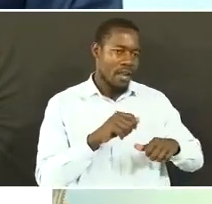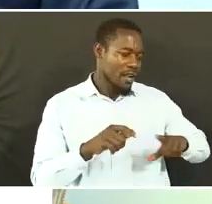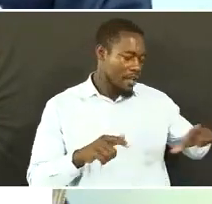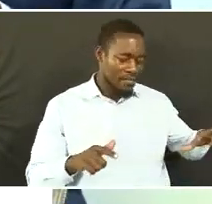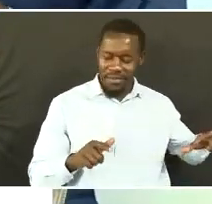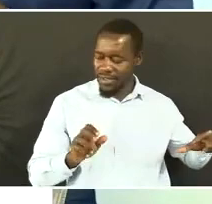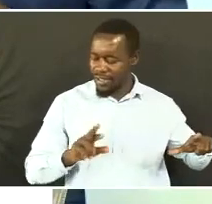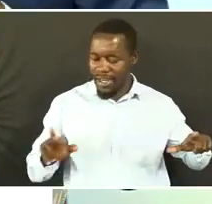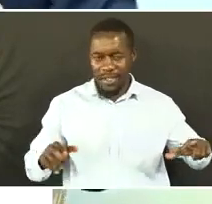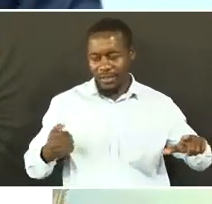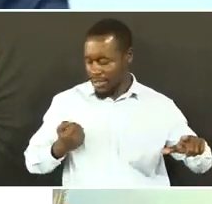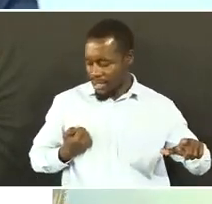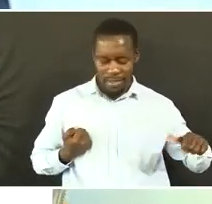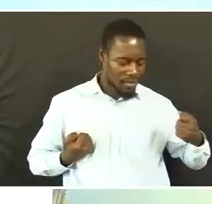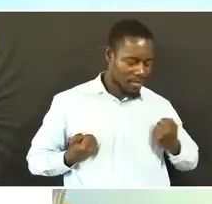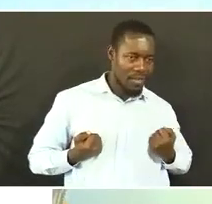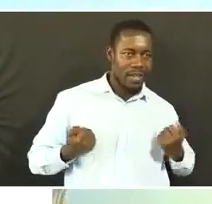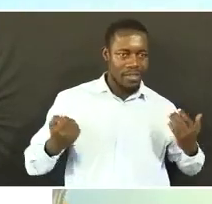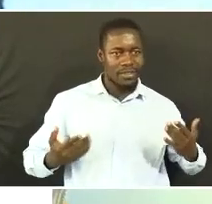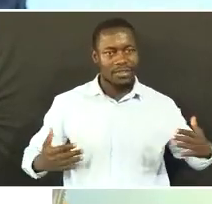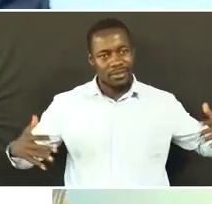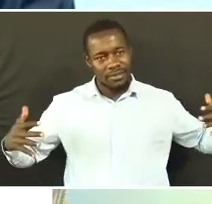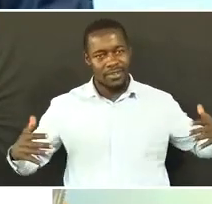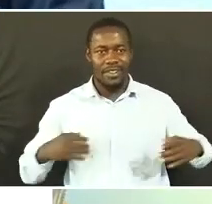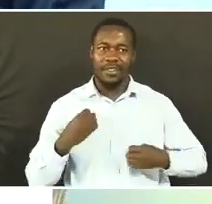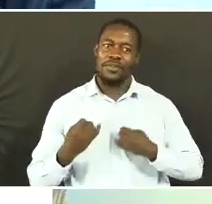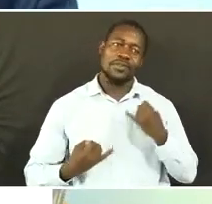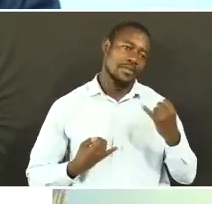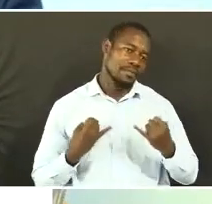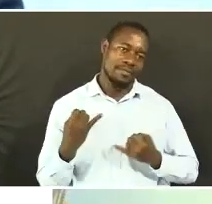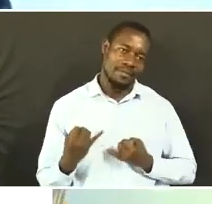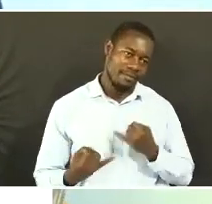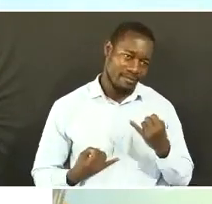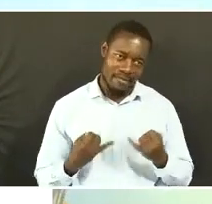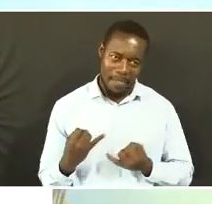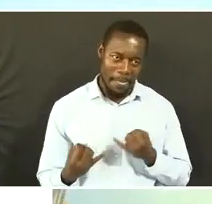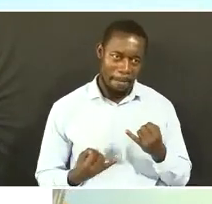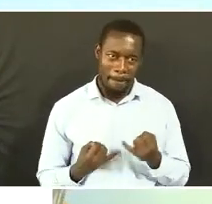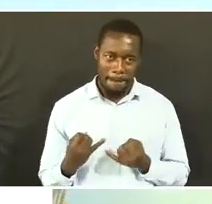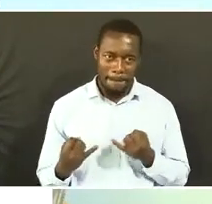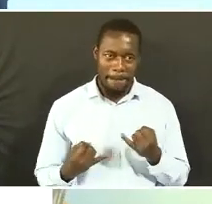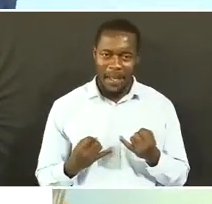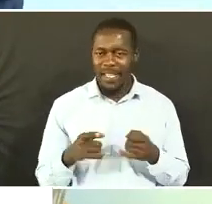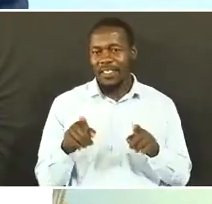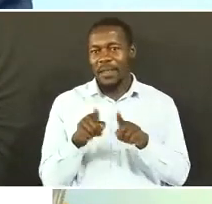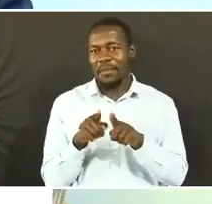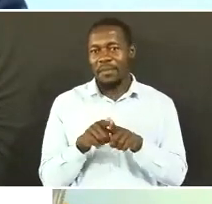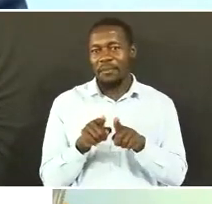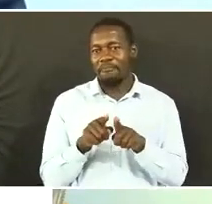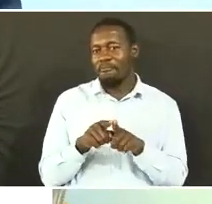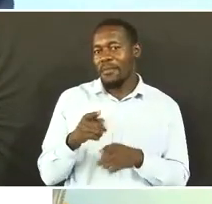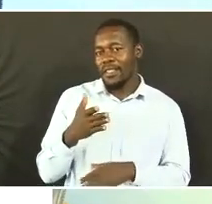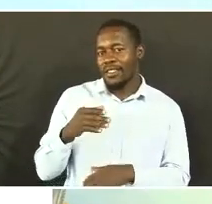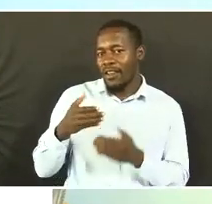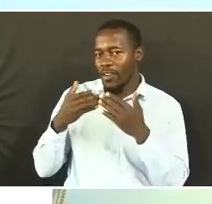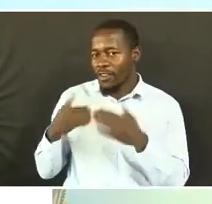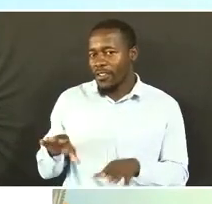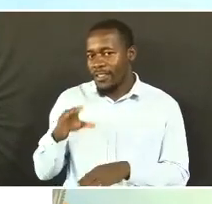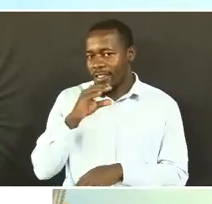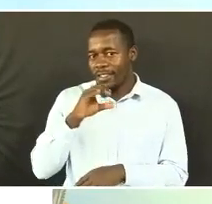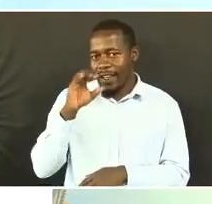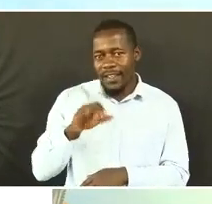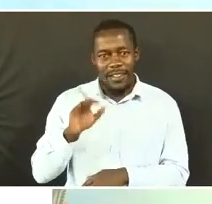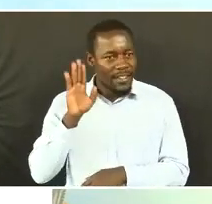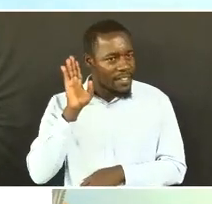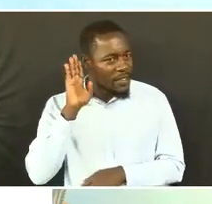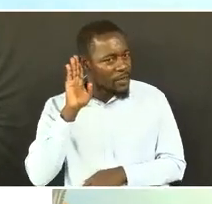regard. Friends, they jammed to the latest hits on the flickering neon lights of far